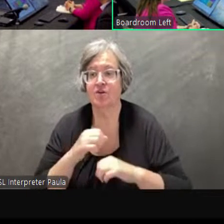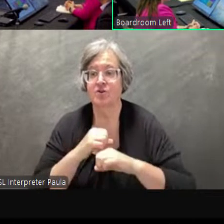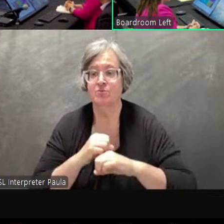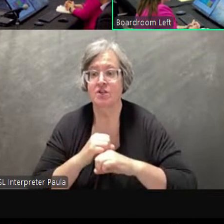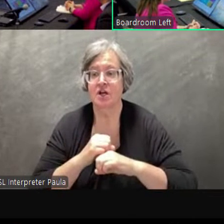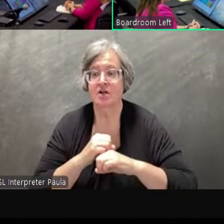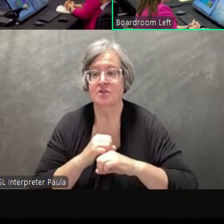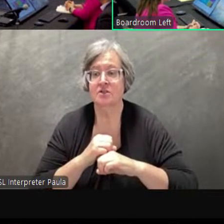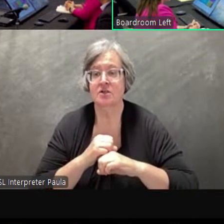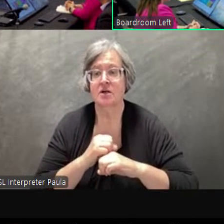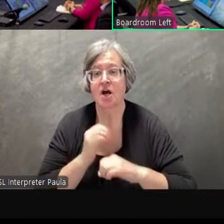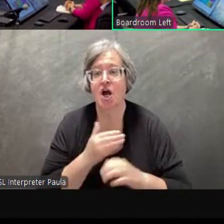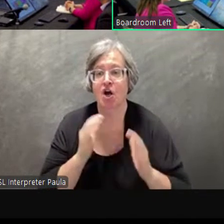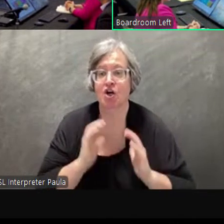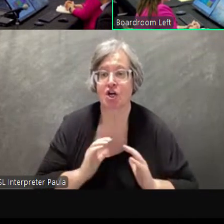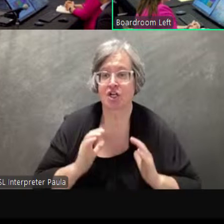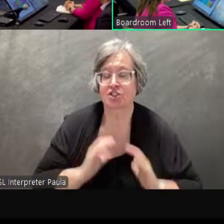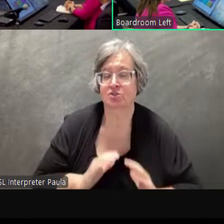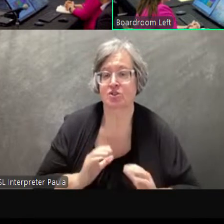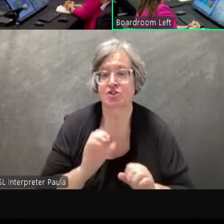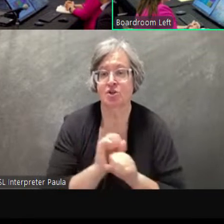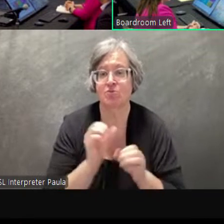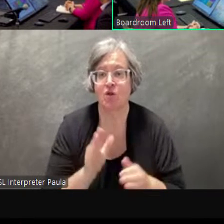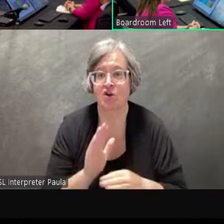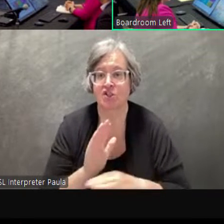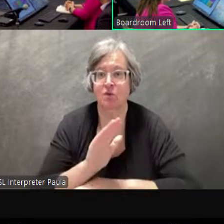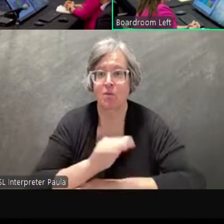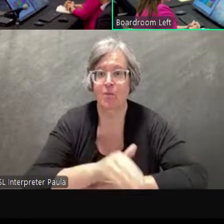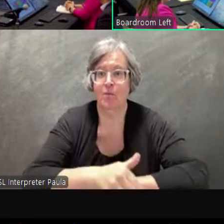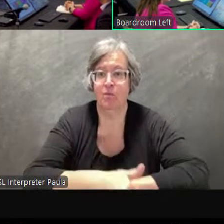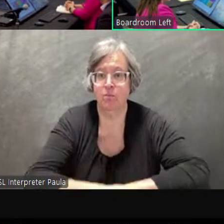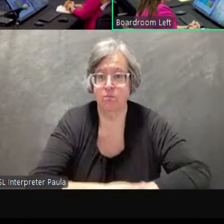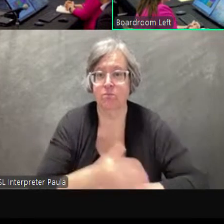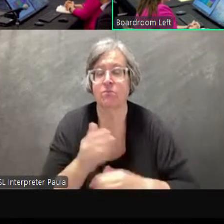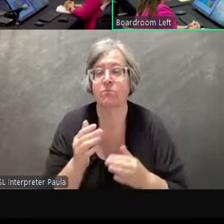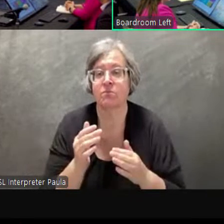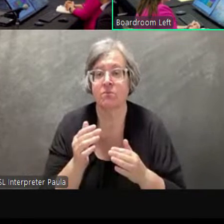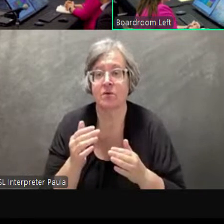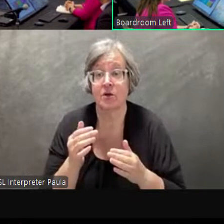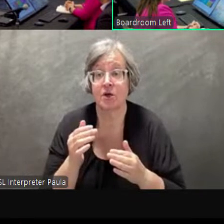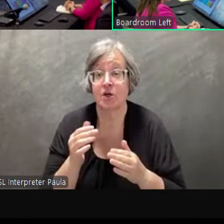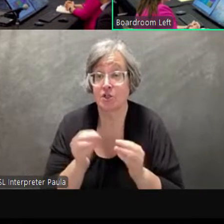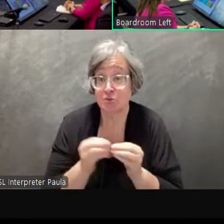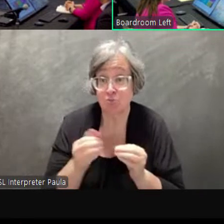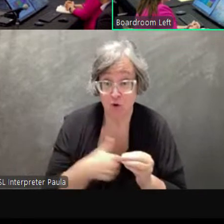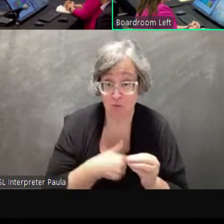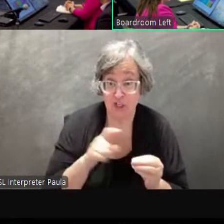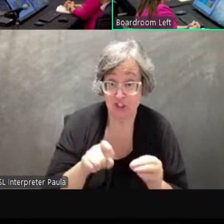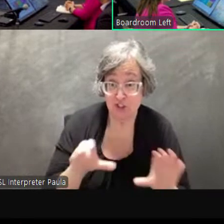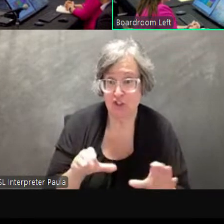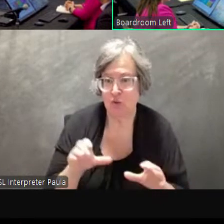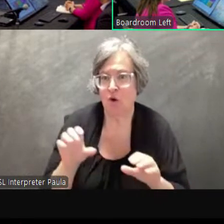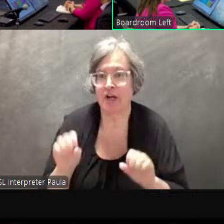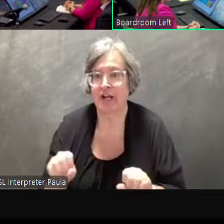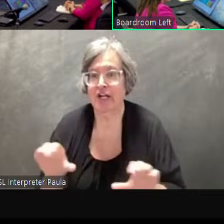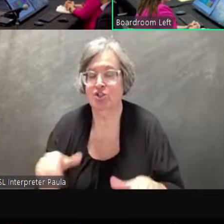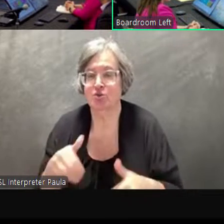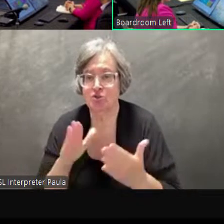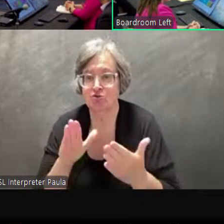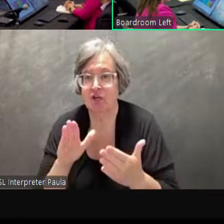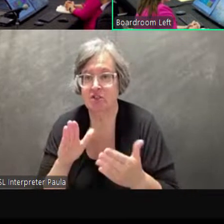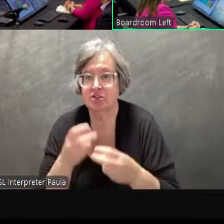employees at those hours of the night. And is there more that we should be doing or can do to address